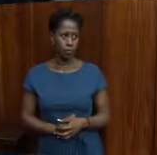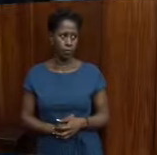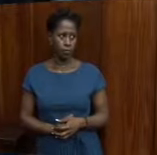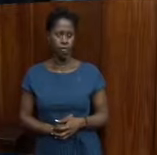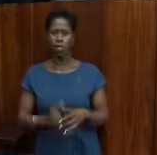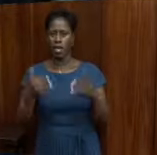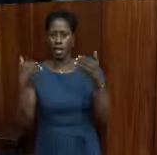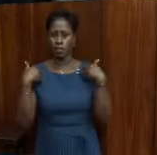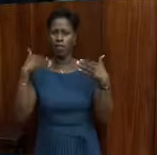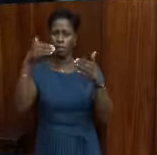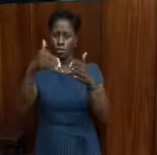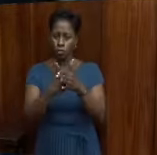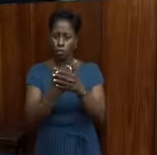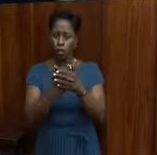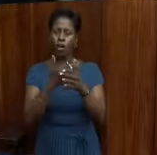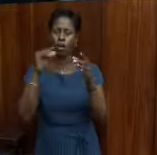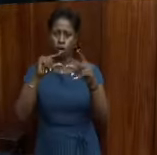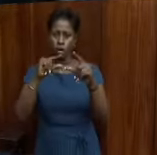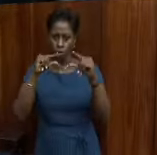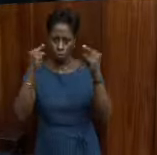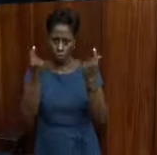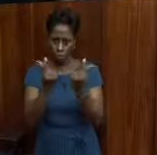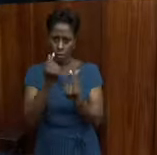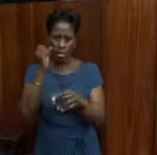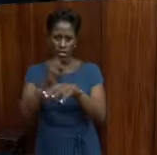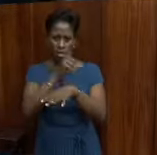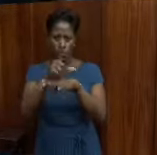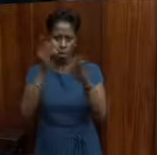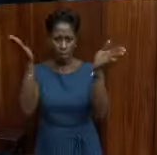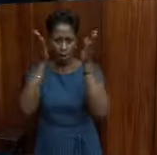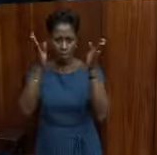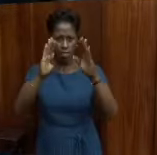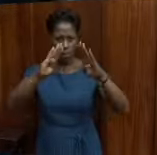the farmers and the consuming public of St. Lucia.